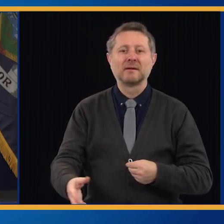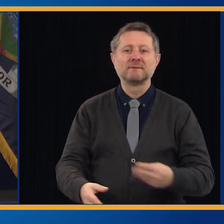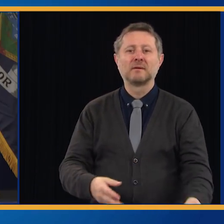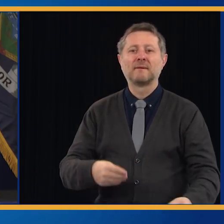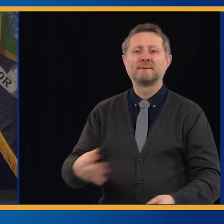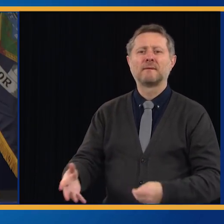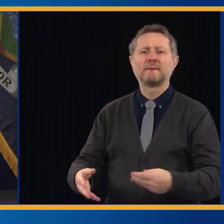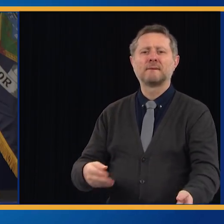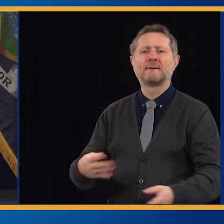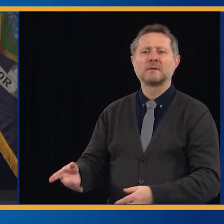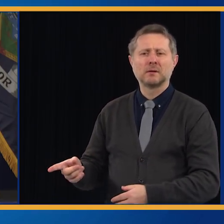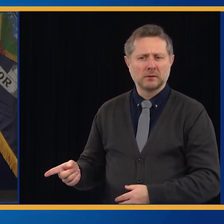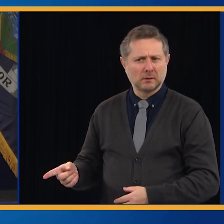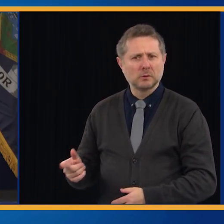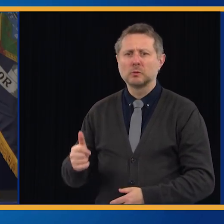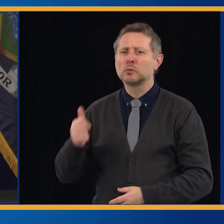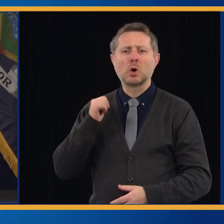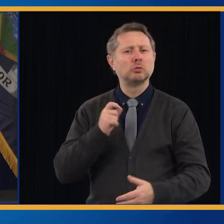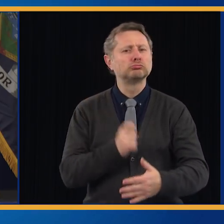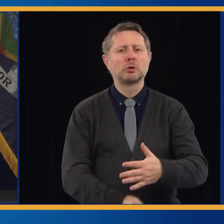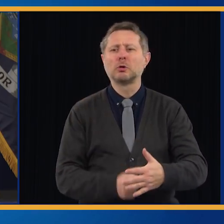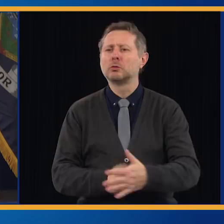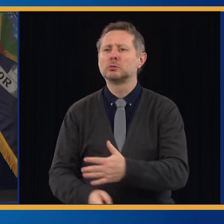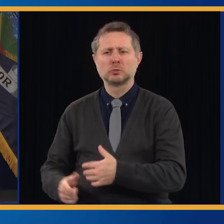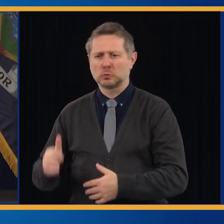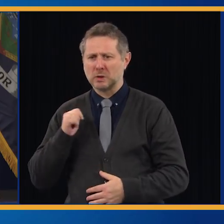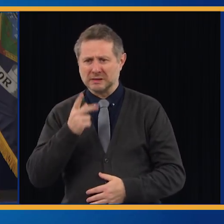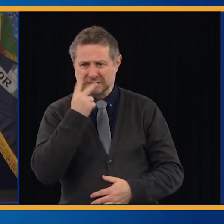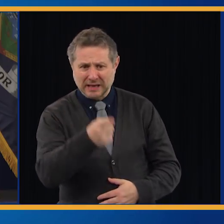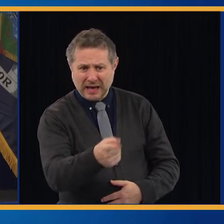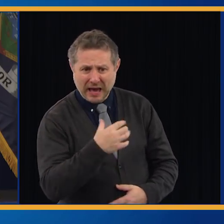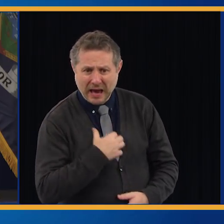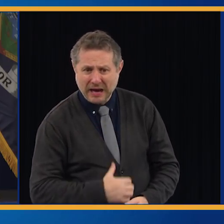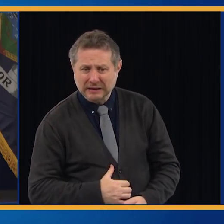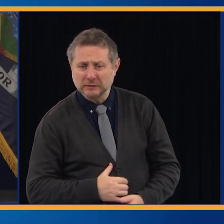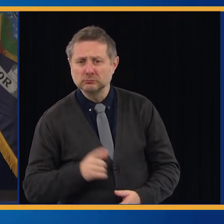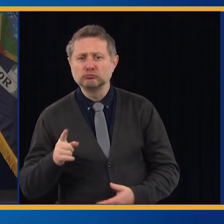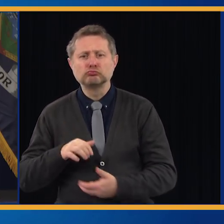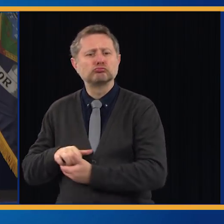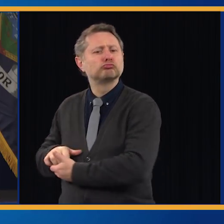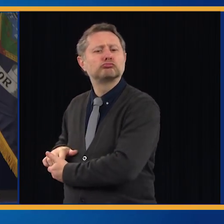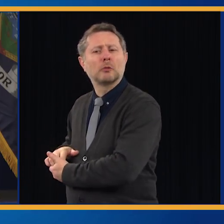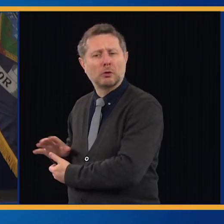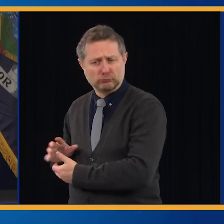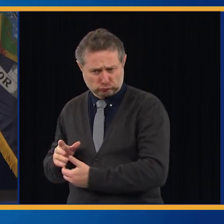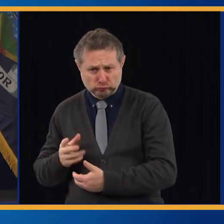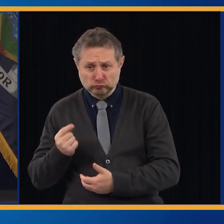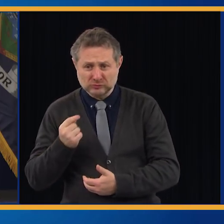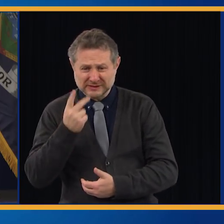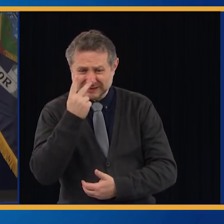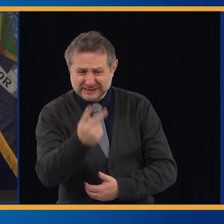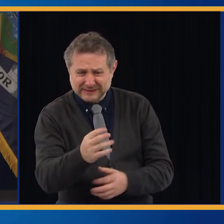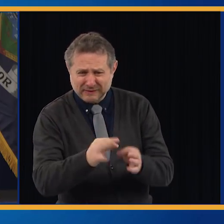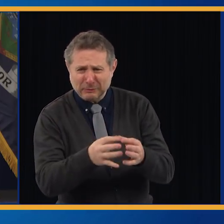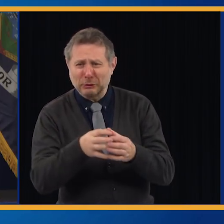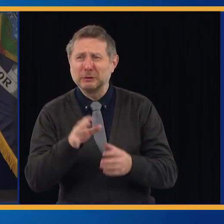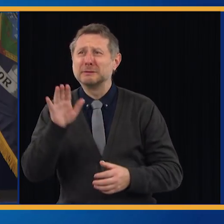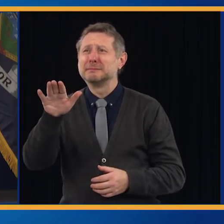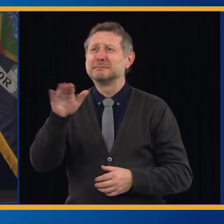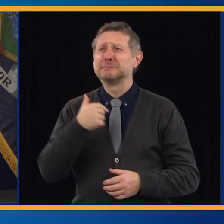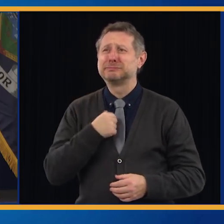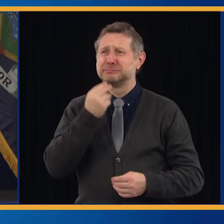because he wouldn't let anyone be hungry. So a family would come in, nobody had money, it was the